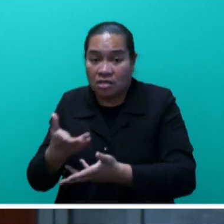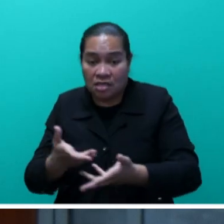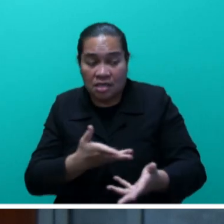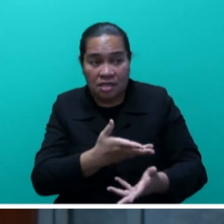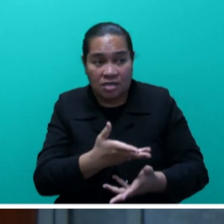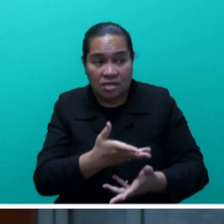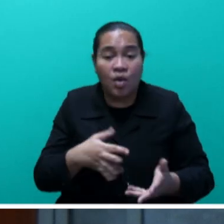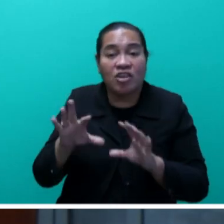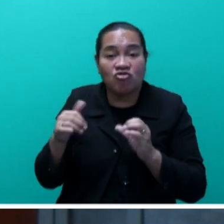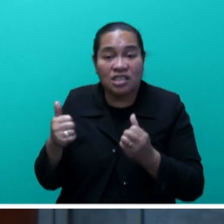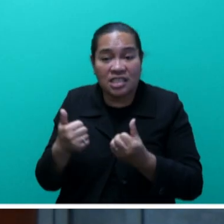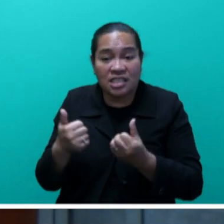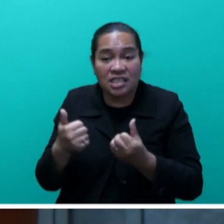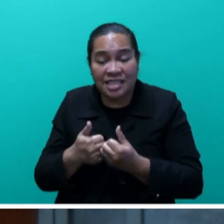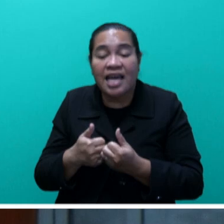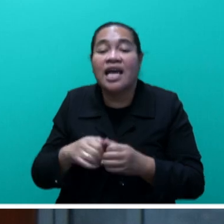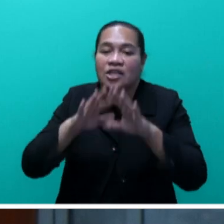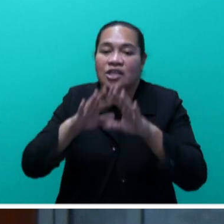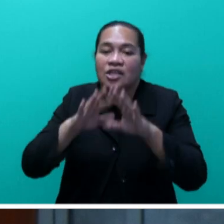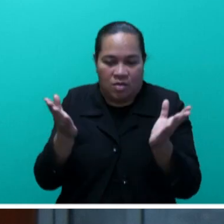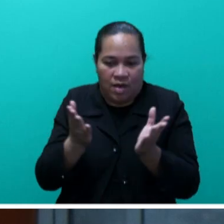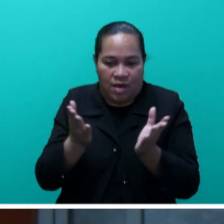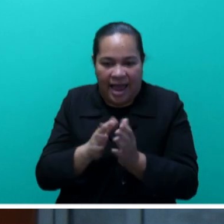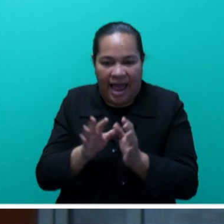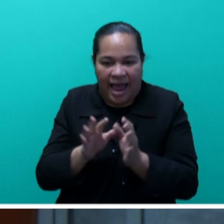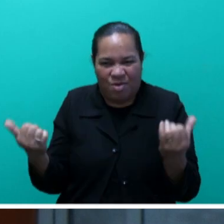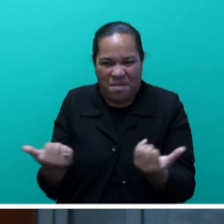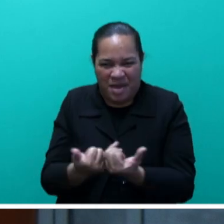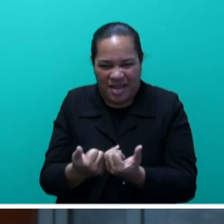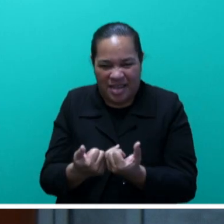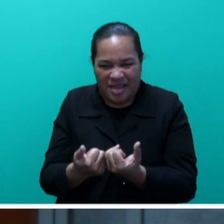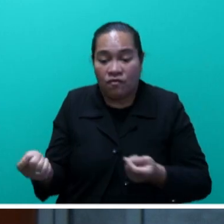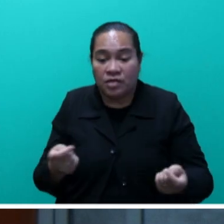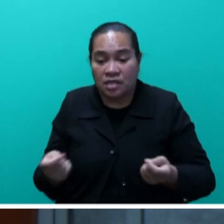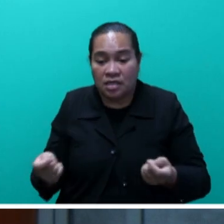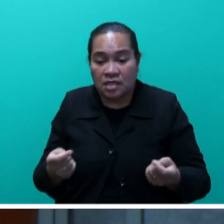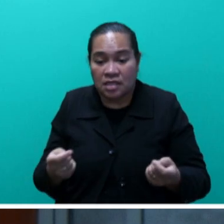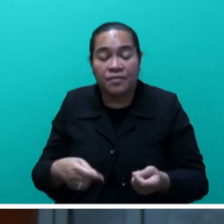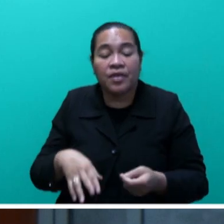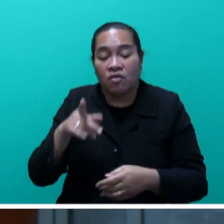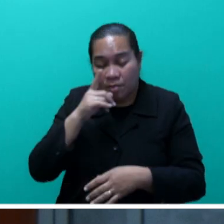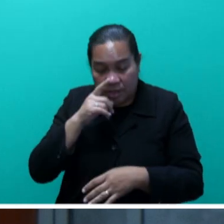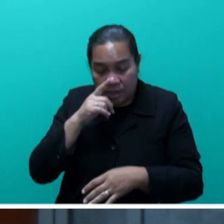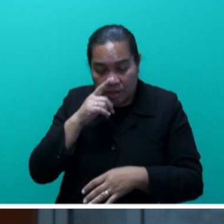Treaty, which is a worldwide agreement to facilitate timely access to published works for persons